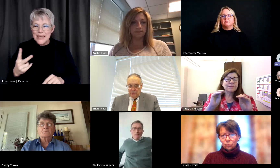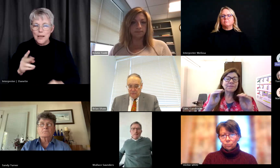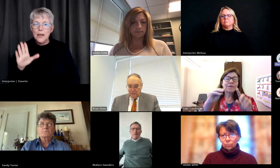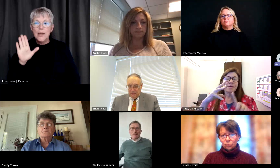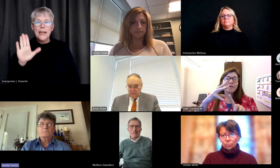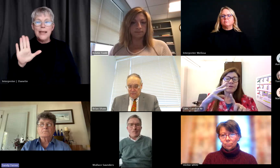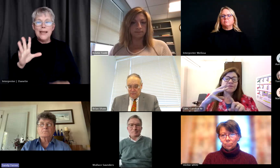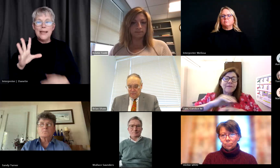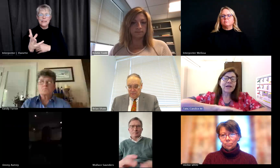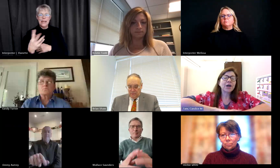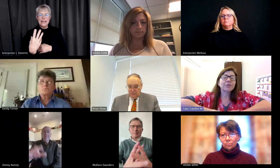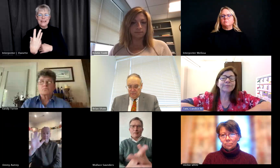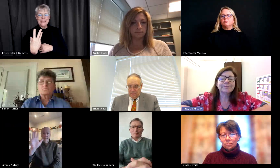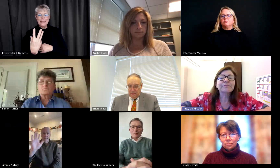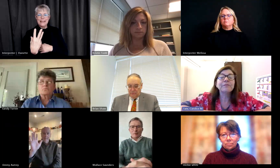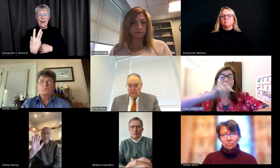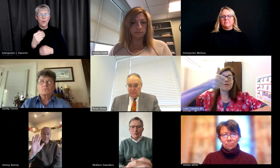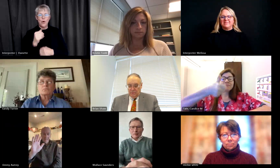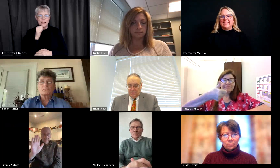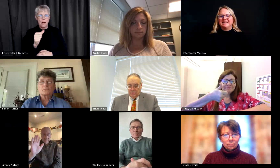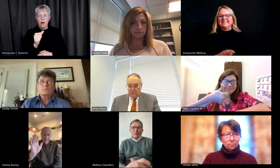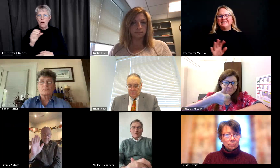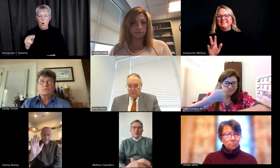currently on. Yeah.